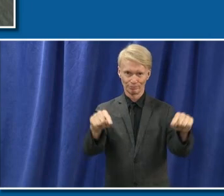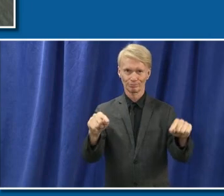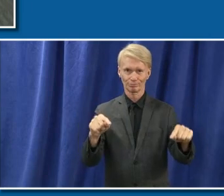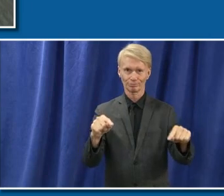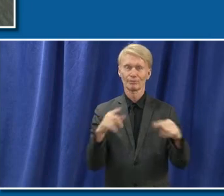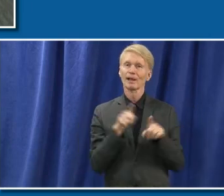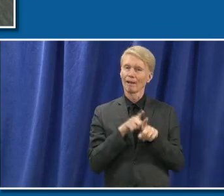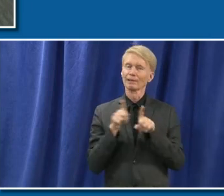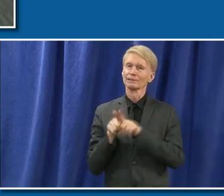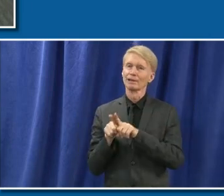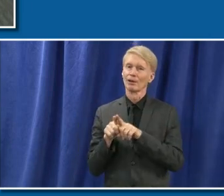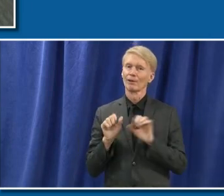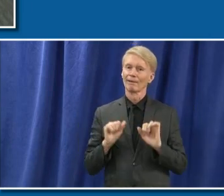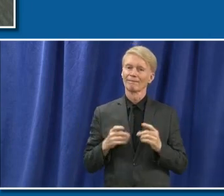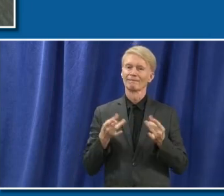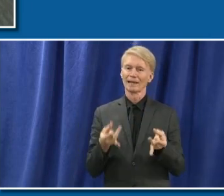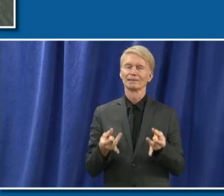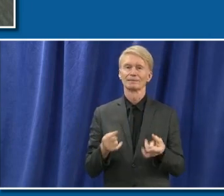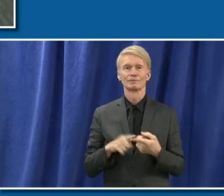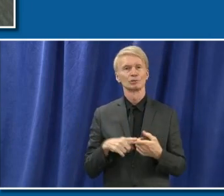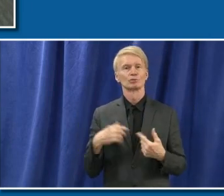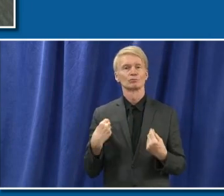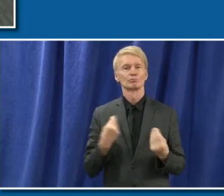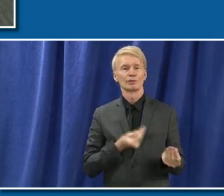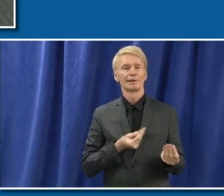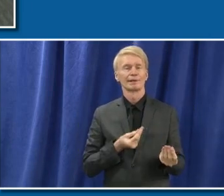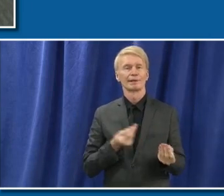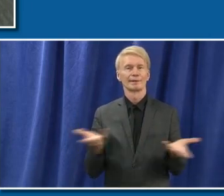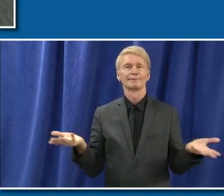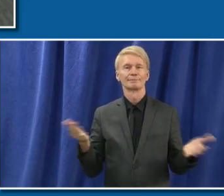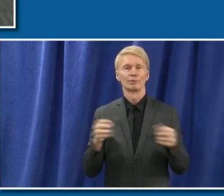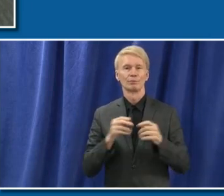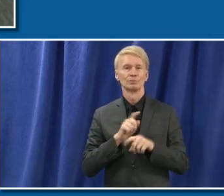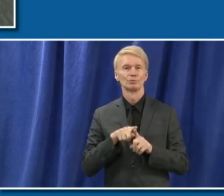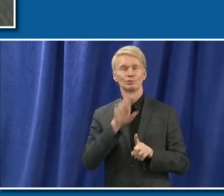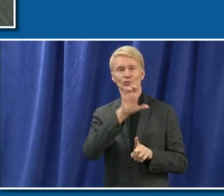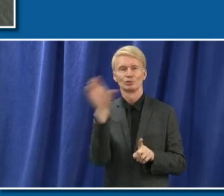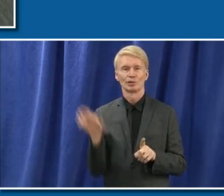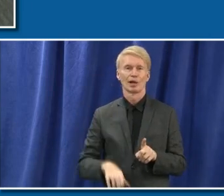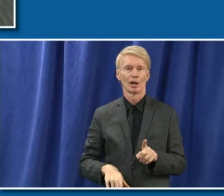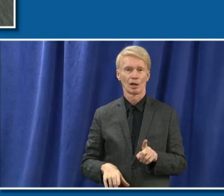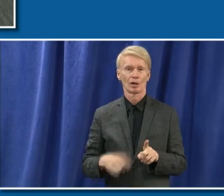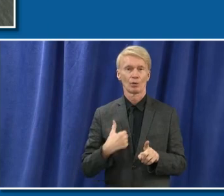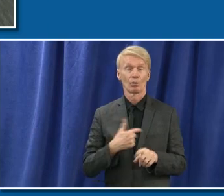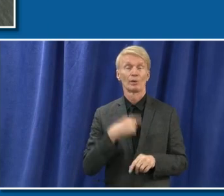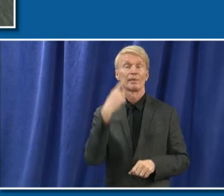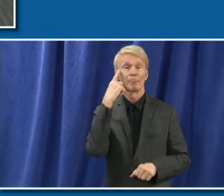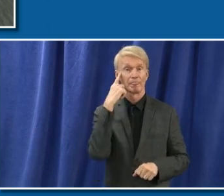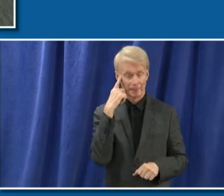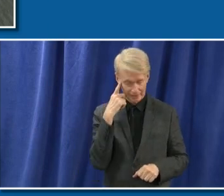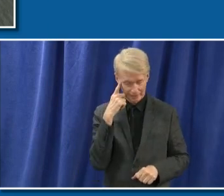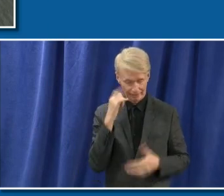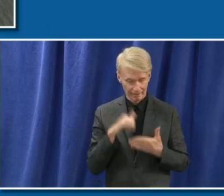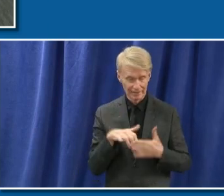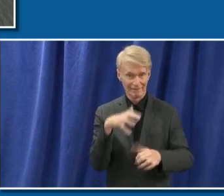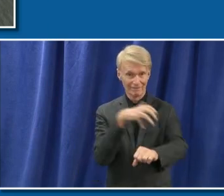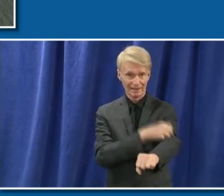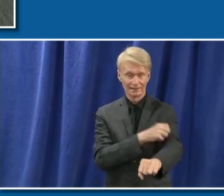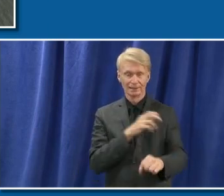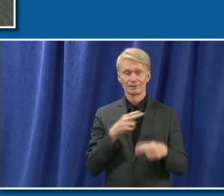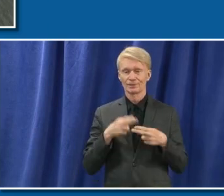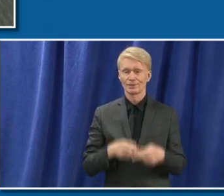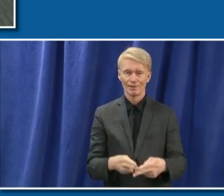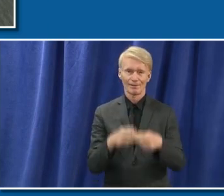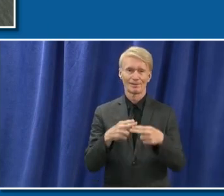as effective as we can be in terms of bringing this vaccine widely to Chicago. We do think that this vaccine is going to be at the heart